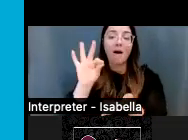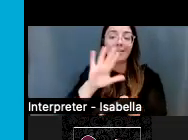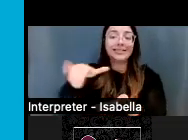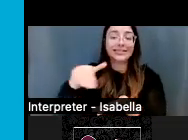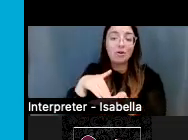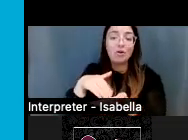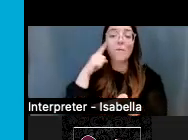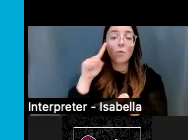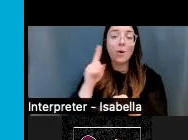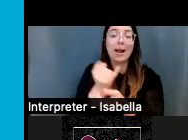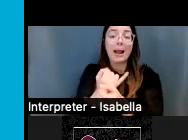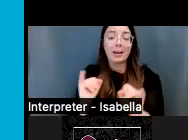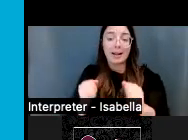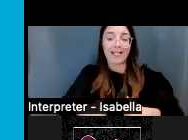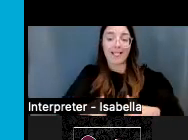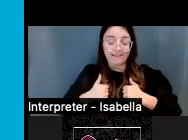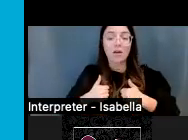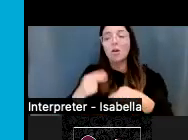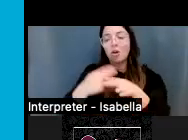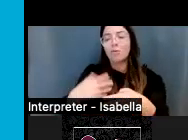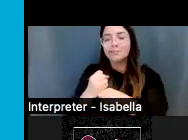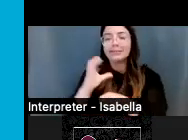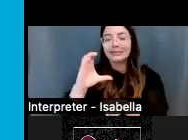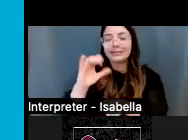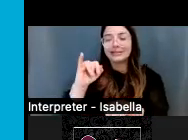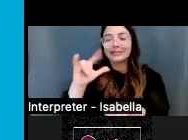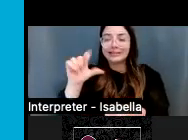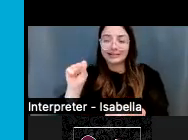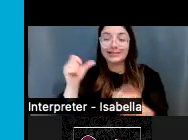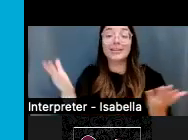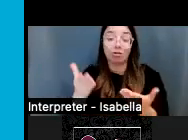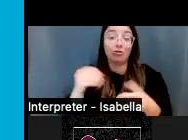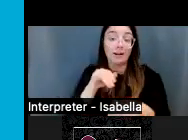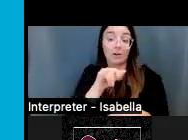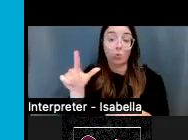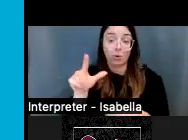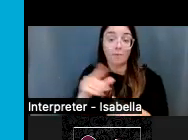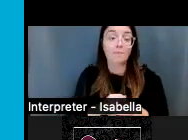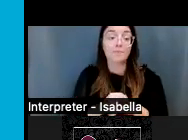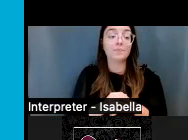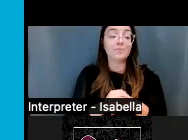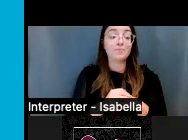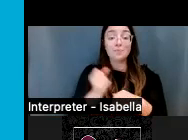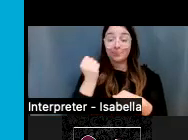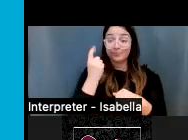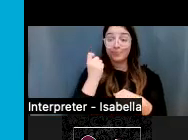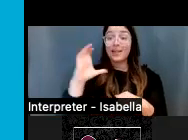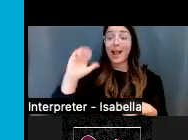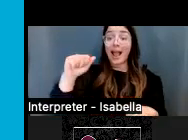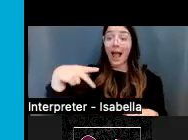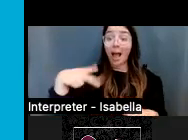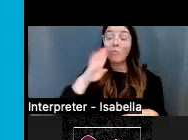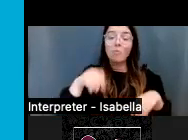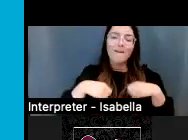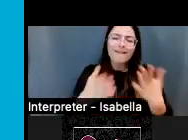or CILS, here in Illinois. And you'll note that CAP provides assistance to a wide